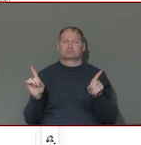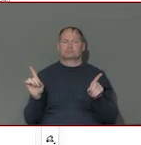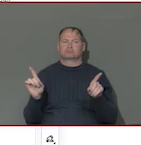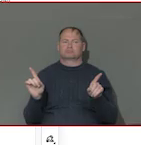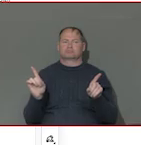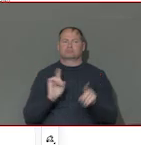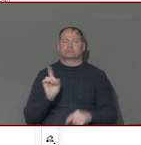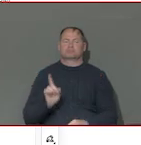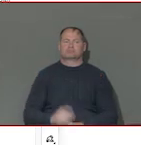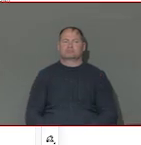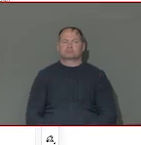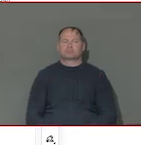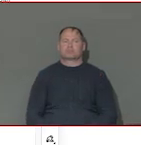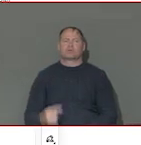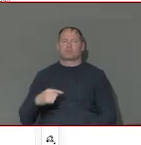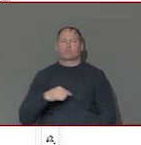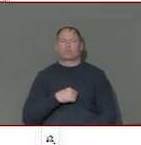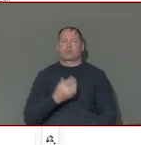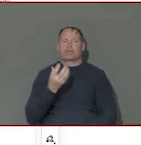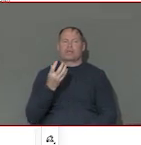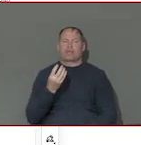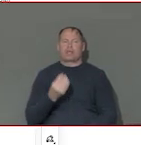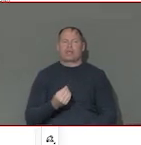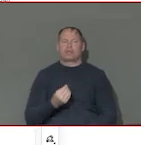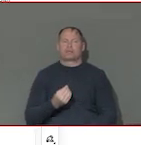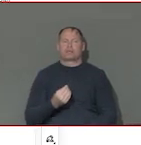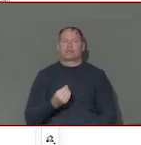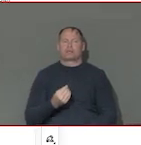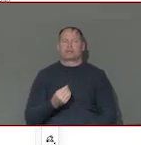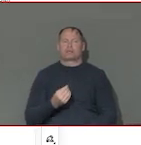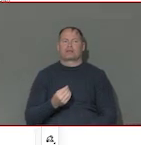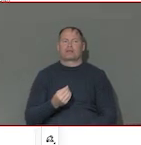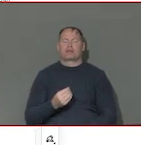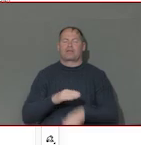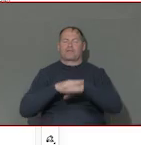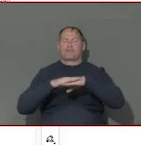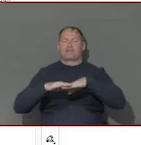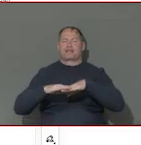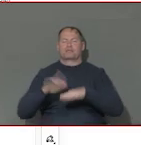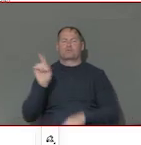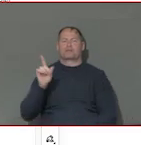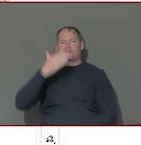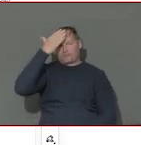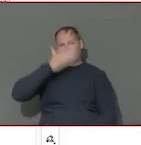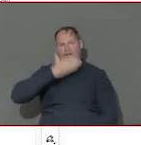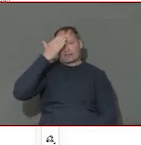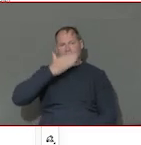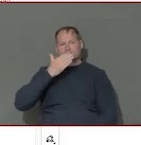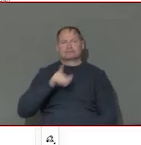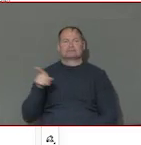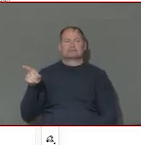is that we have a flat what? A flat face. And they have